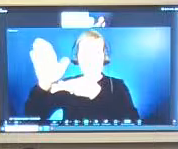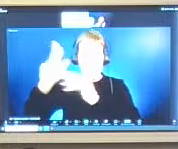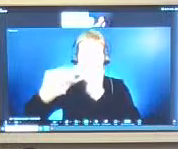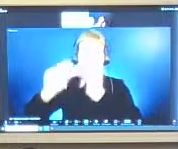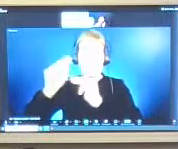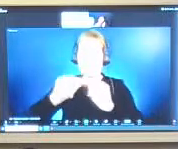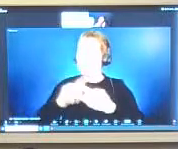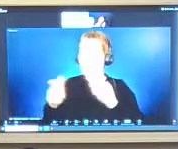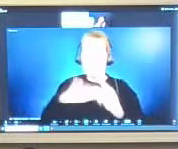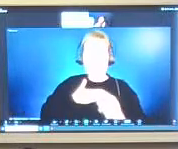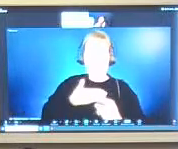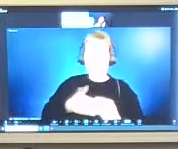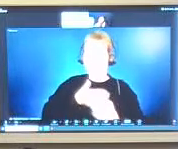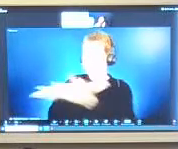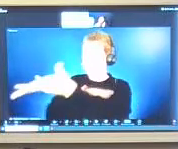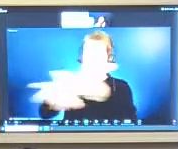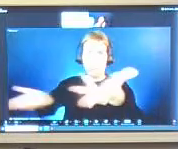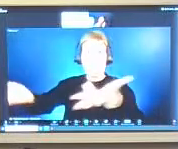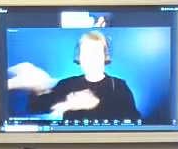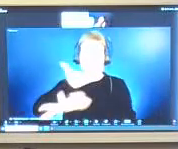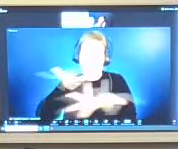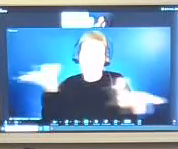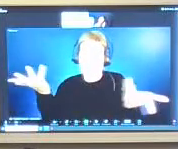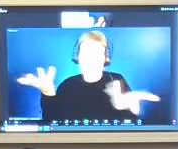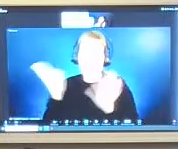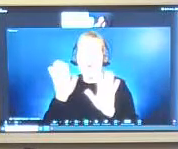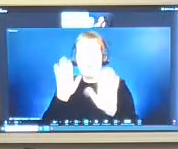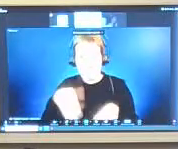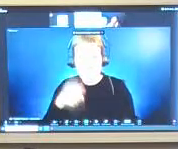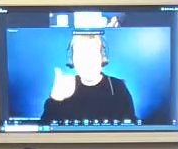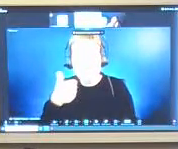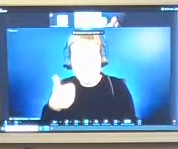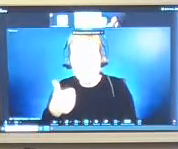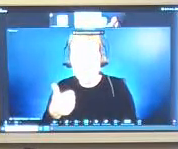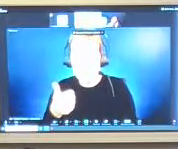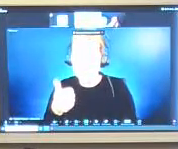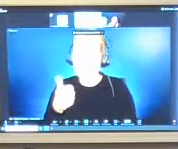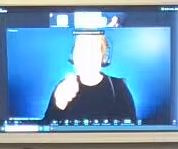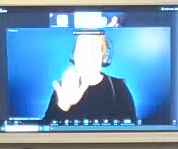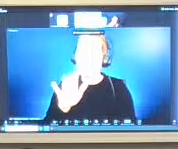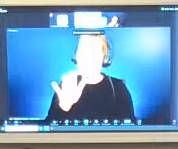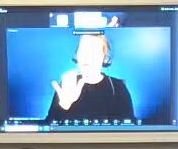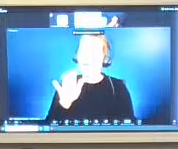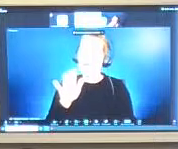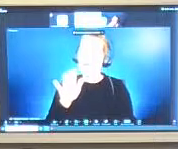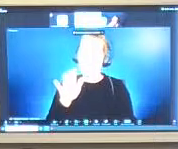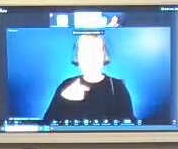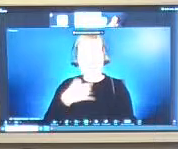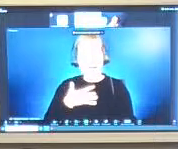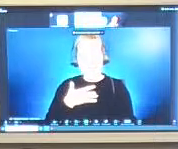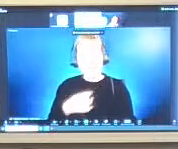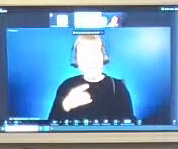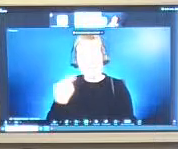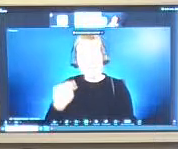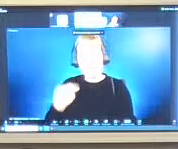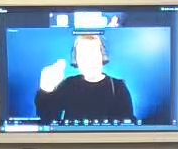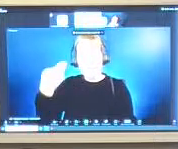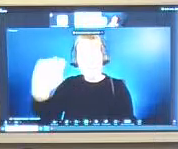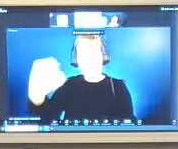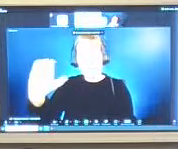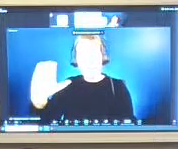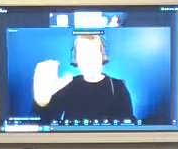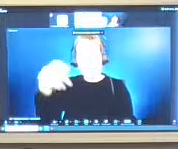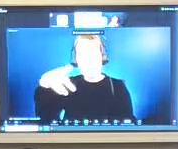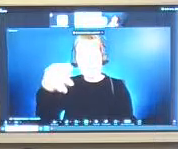Yeah, so. Yeah, they'll do it anywhere. So I would like to have it again at North Charleston Park